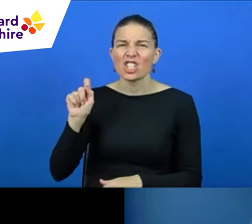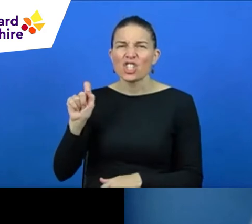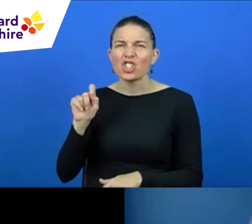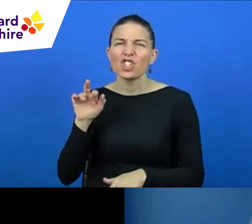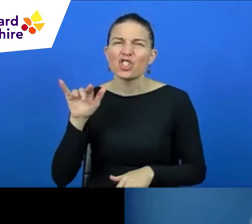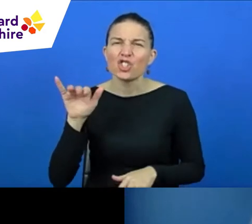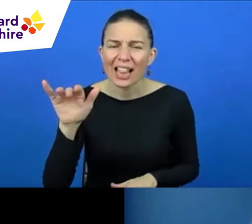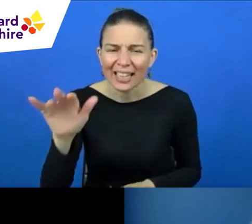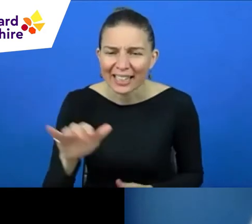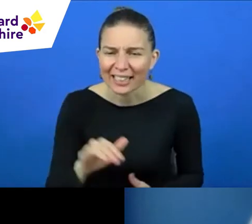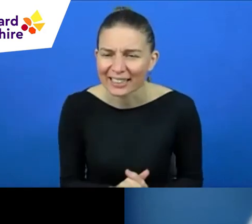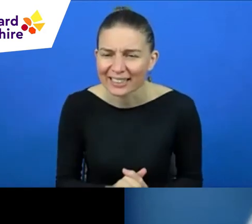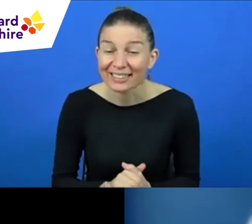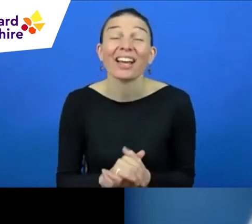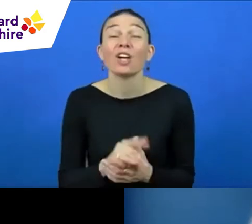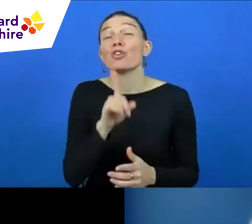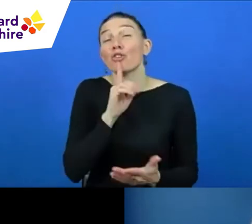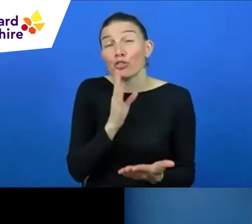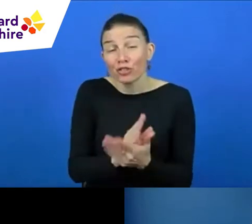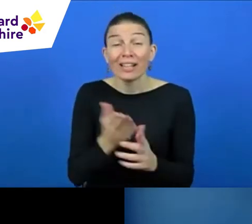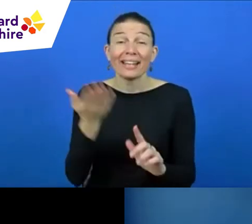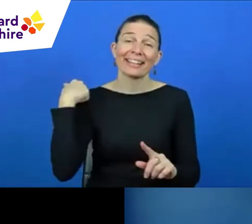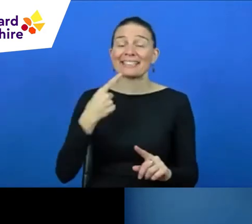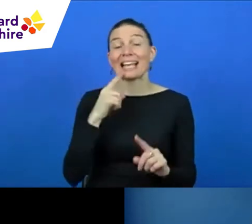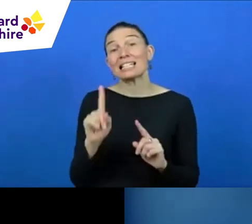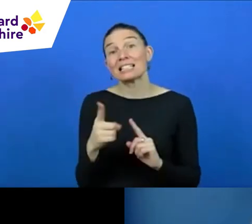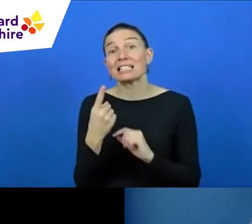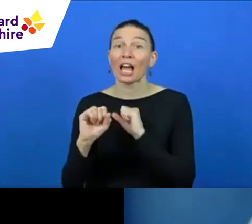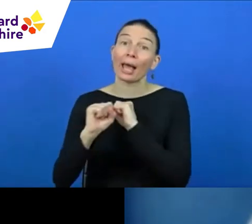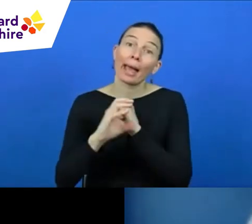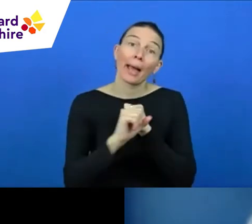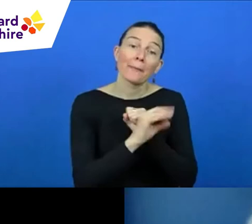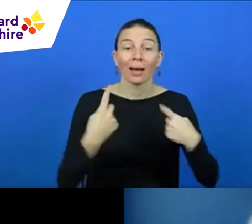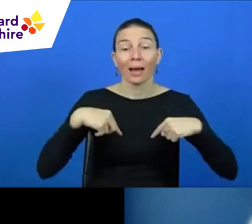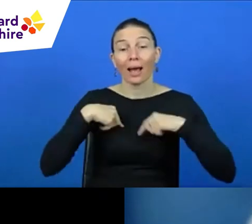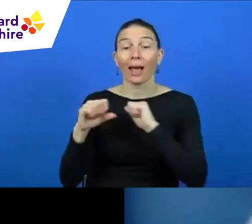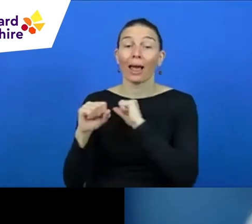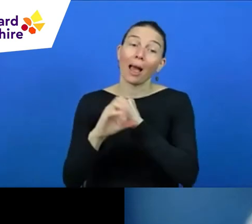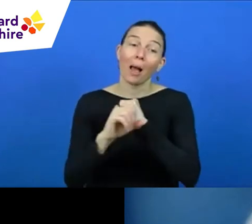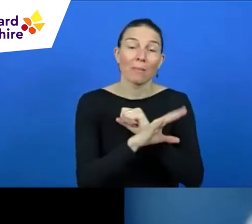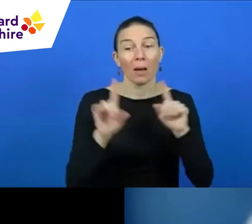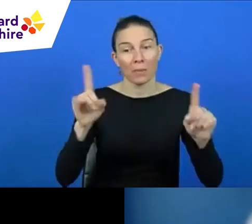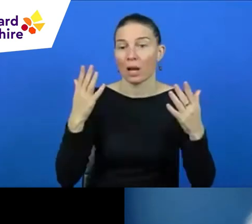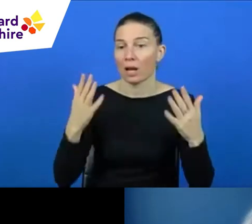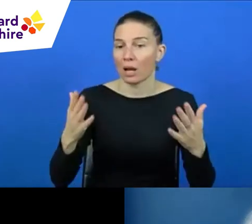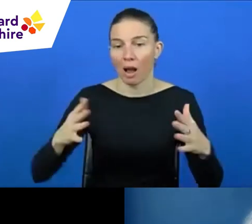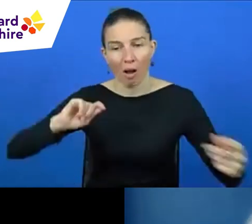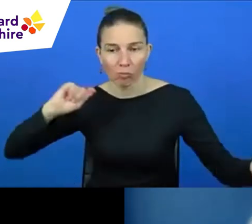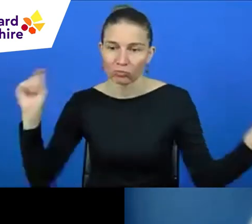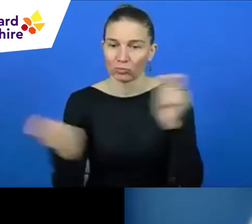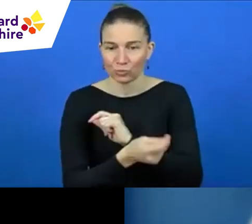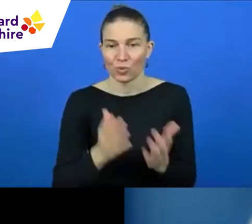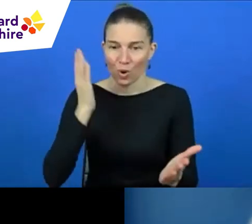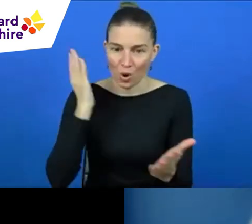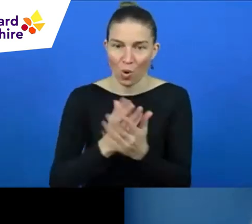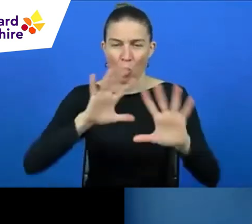always be more than a campaign. We wanted to build the world's first CEO global community for change, which is what exactly. And you and